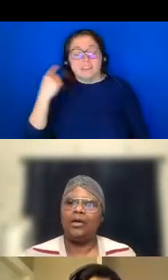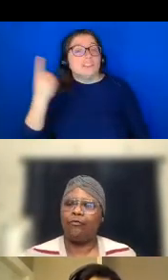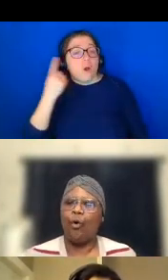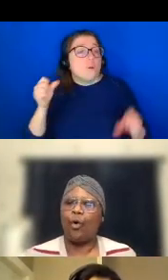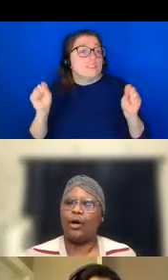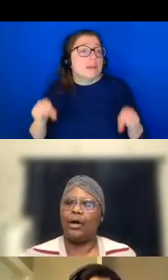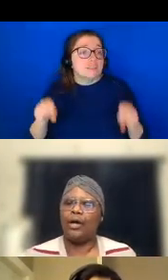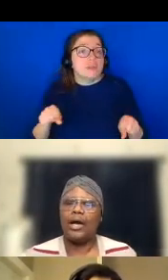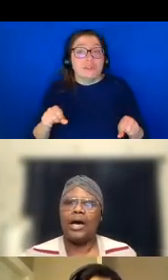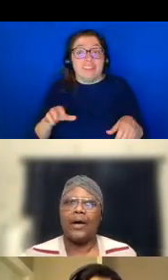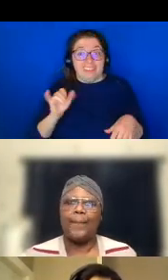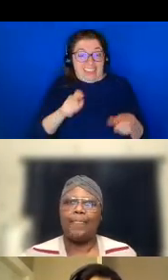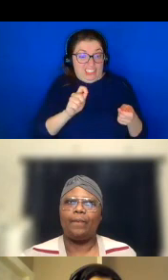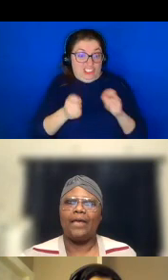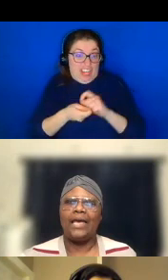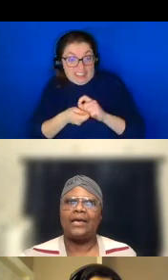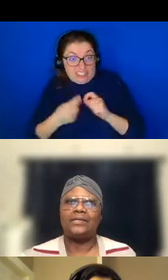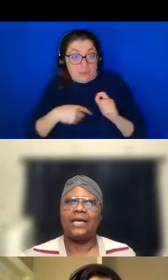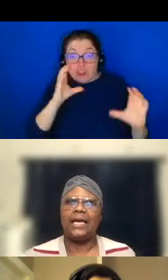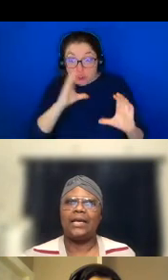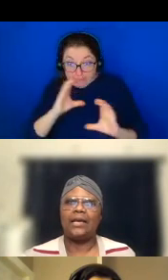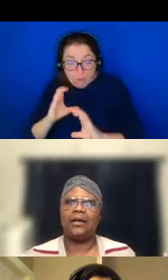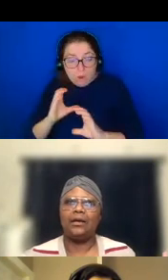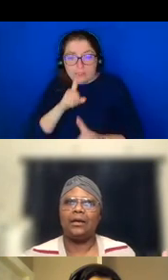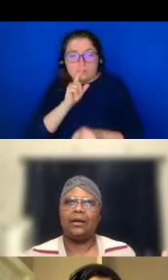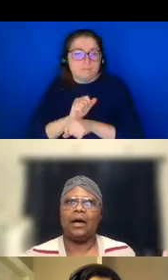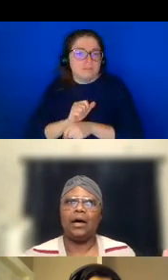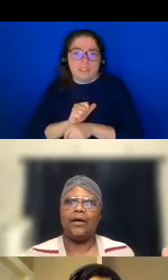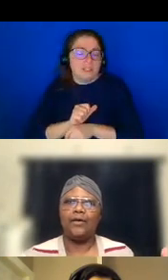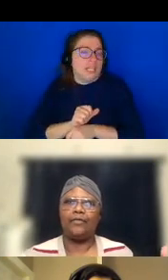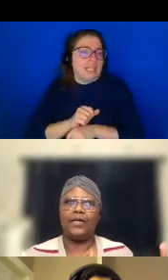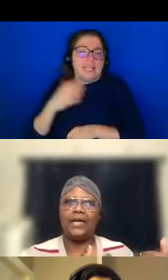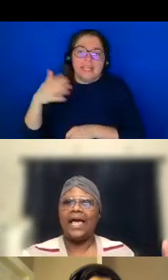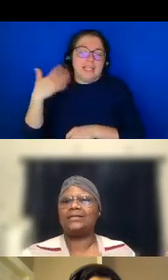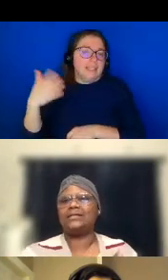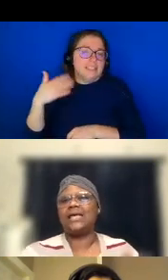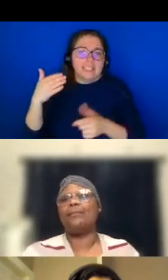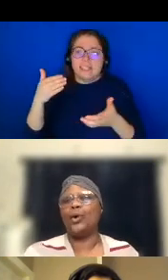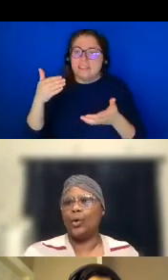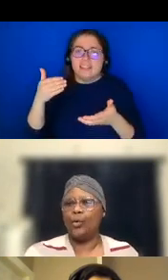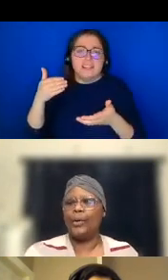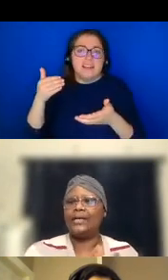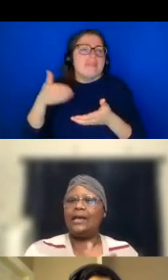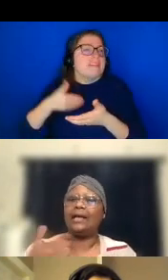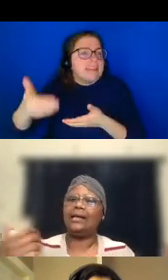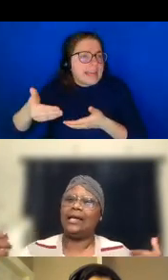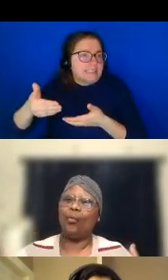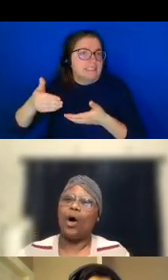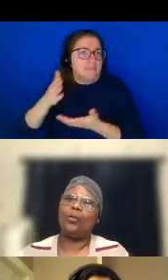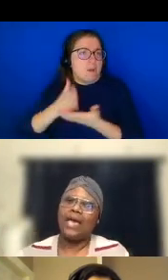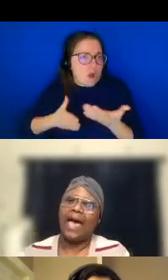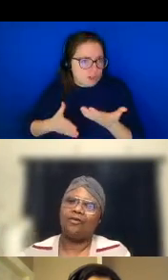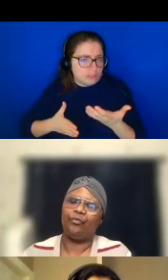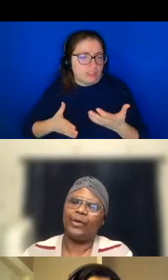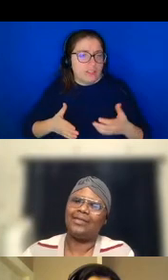looking for is in the next sample, but not in what